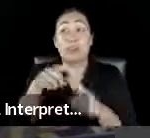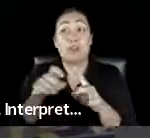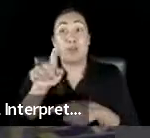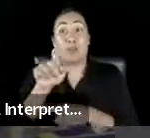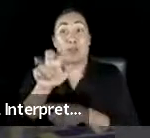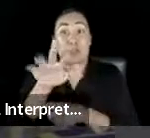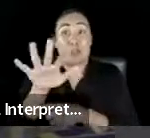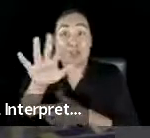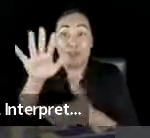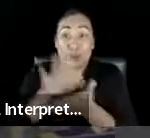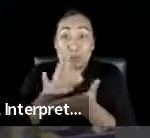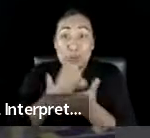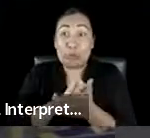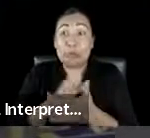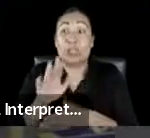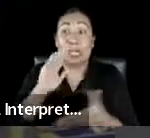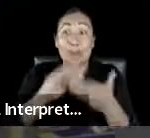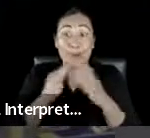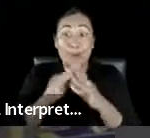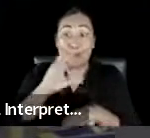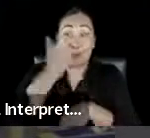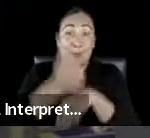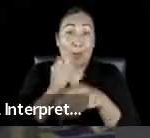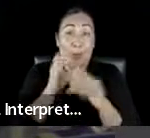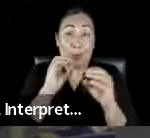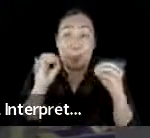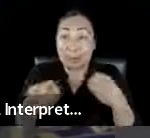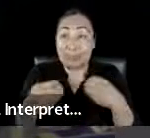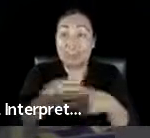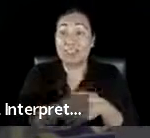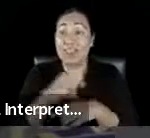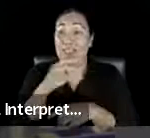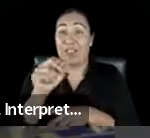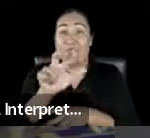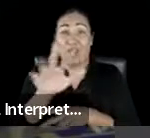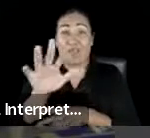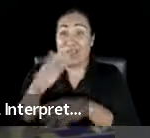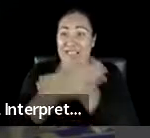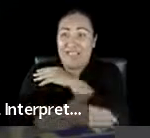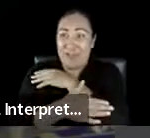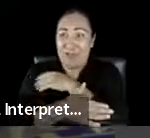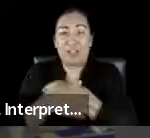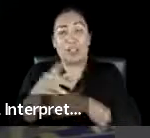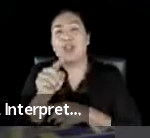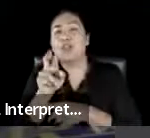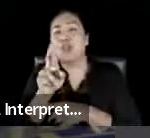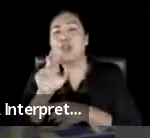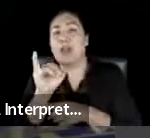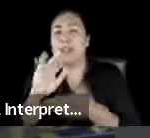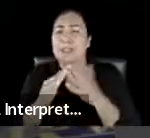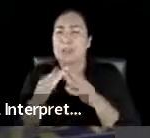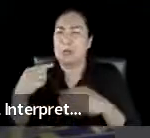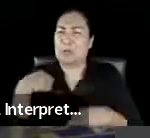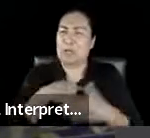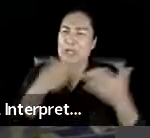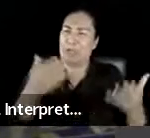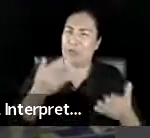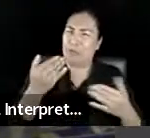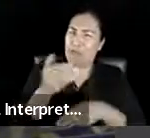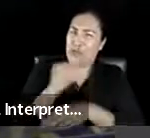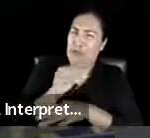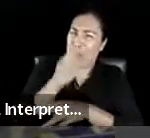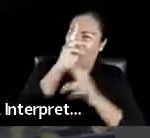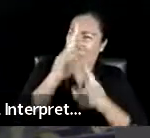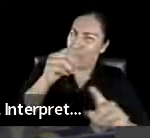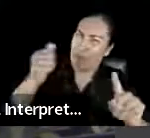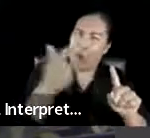35 counties, including Tri-City. Now, we're here tonight to honor all of the youth who participated. Congratulations to all the filmmakers, and thank